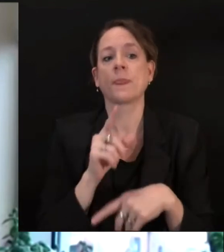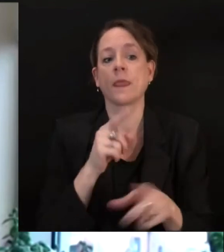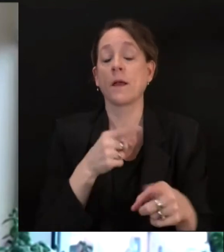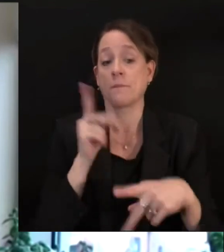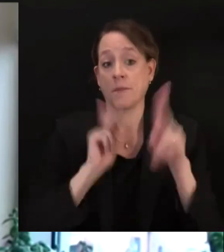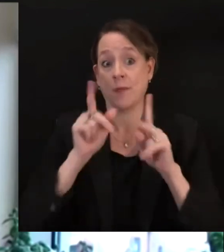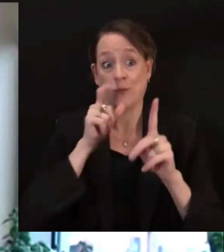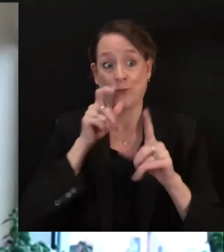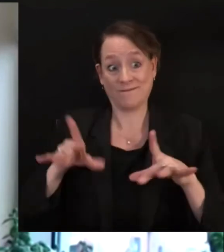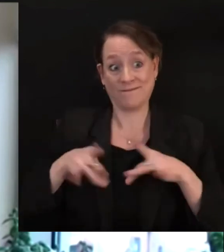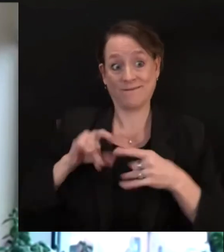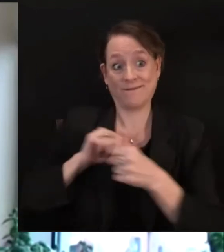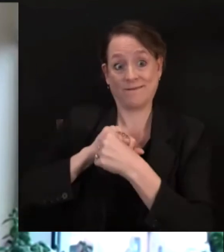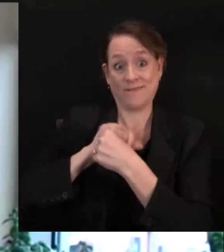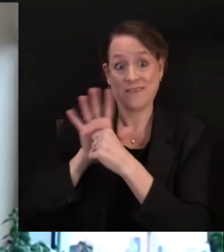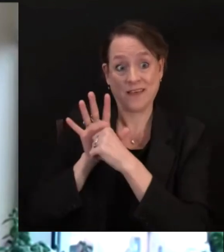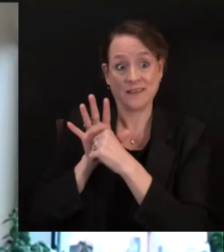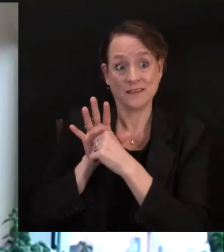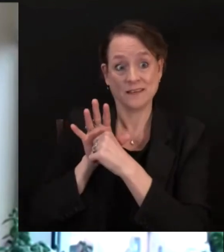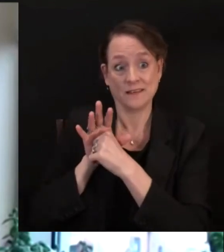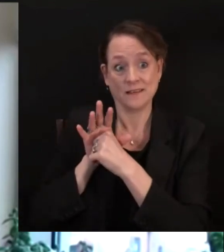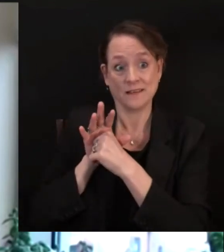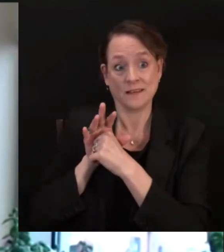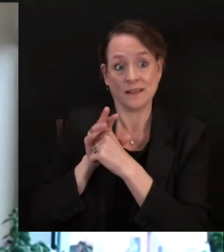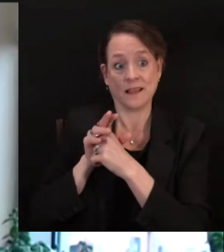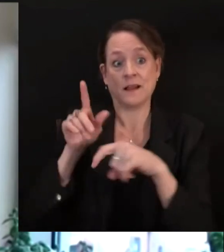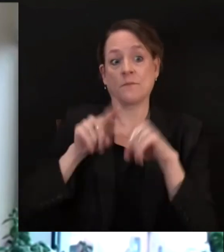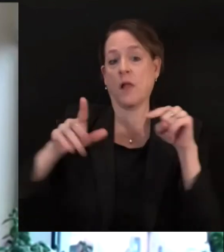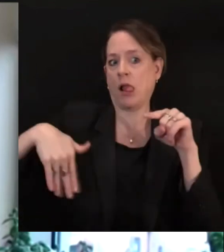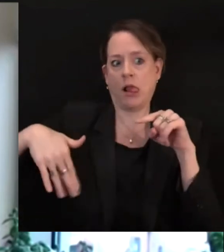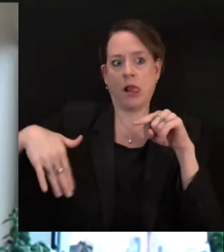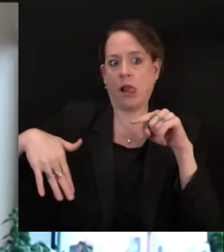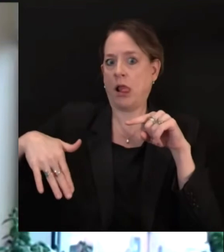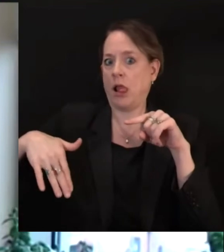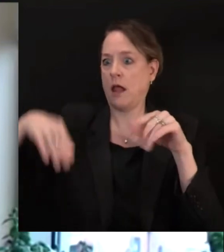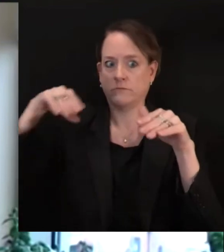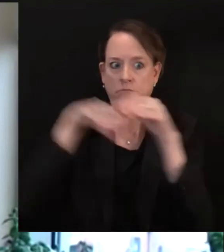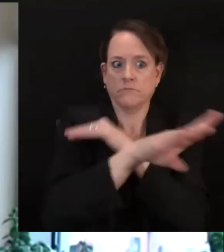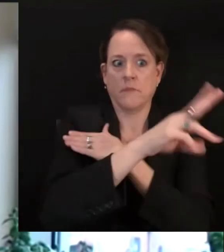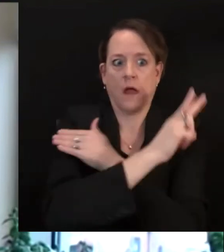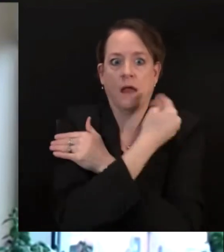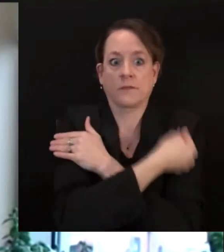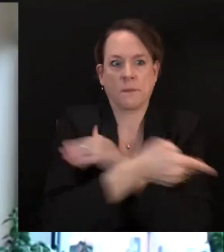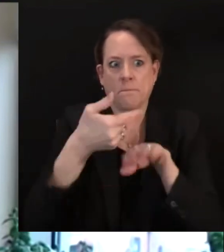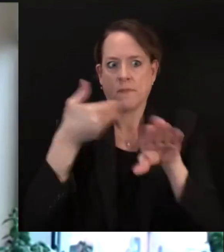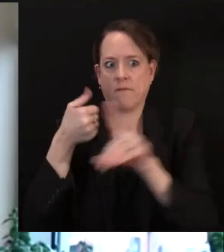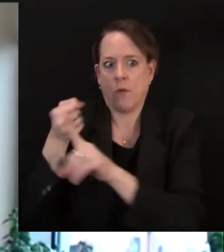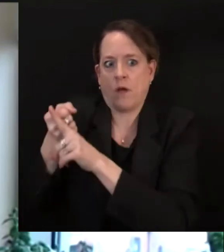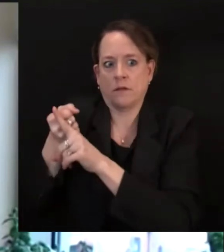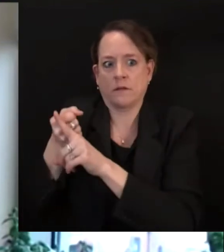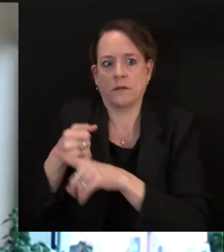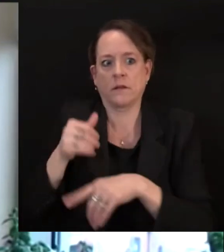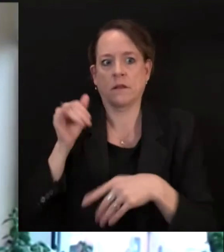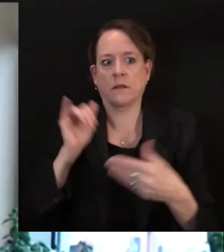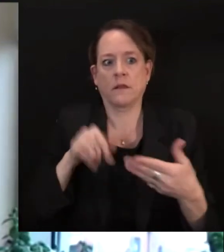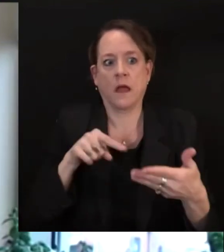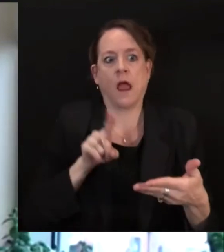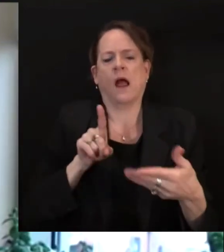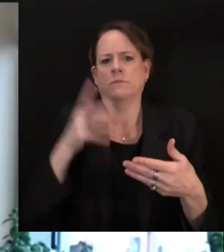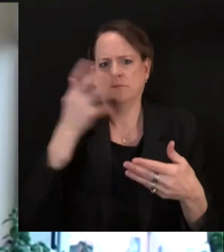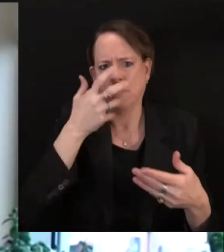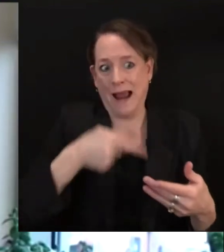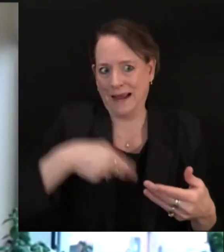yet sick enough to require hospitalization. So it's a relatively narrow window in which these treatments can do a lot of good. So